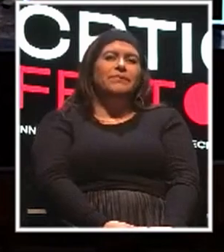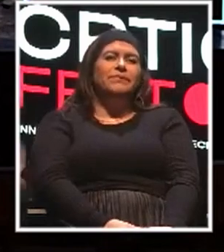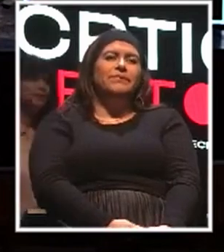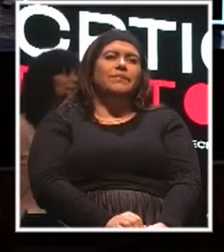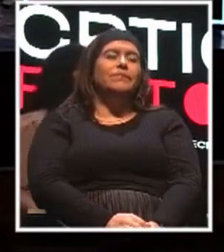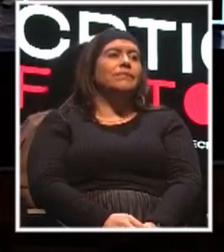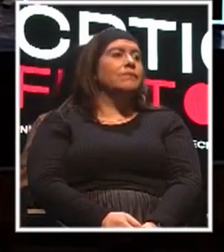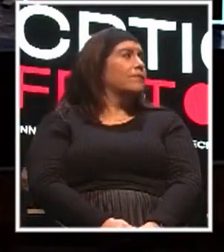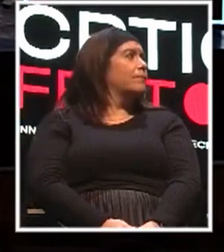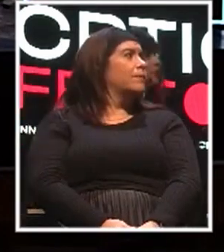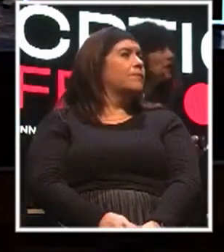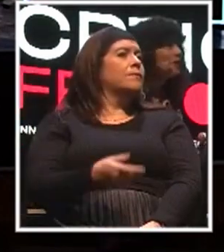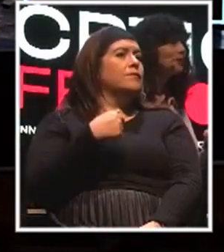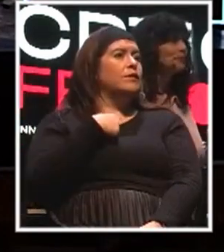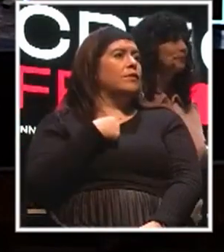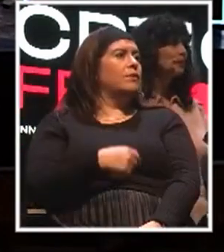Hi.